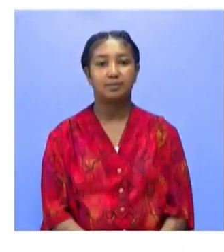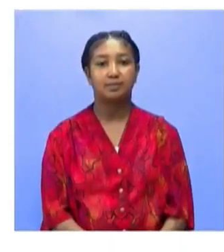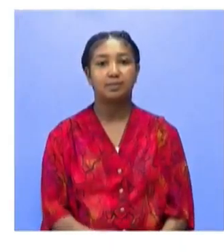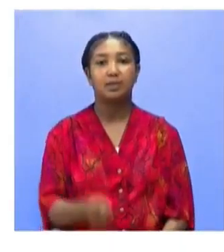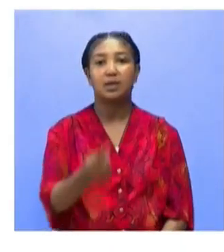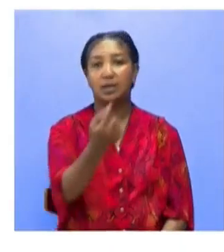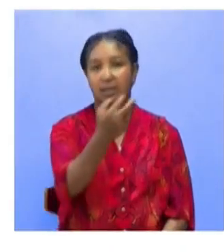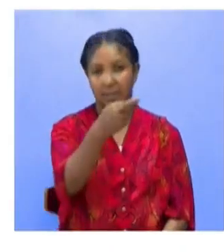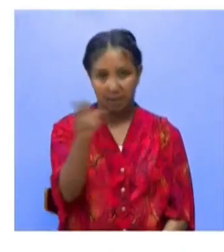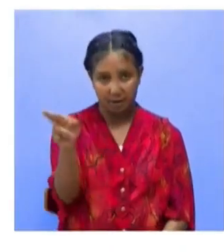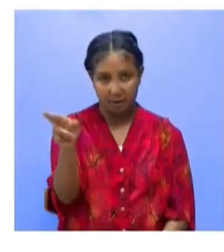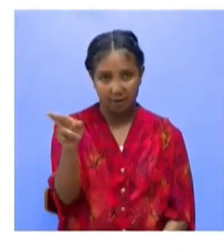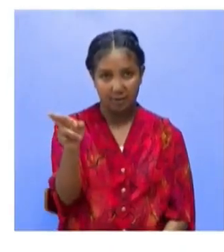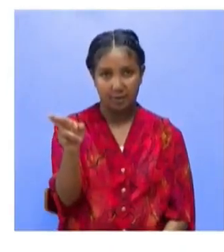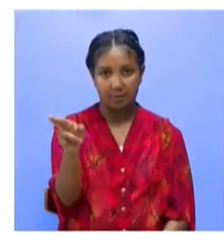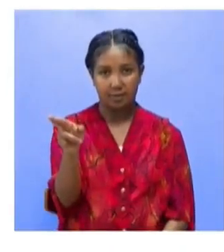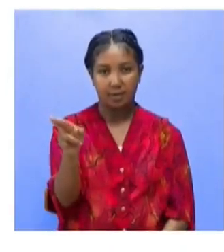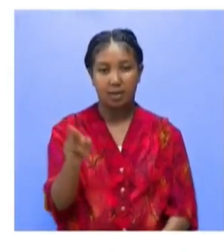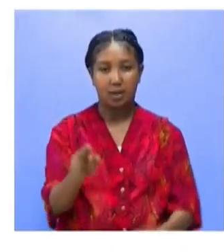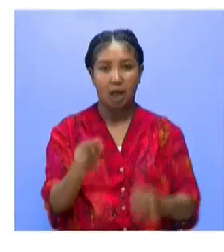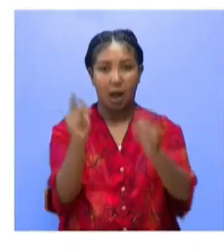their project.